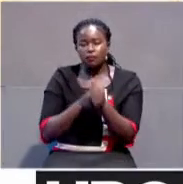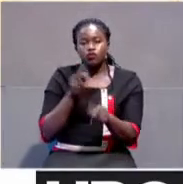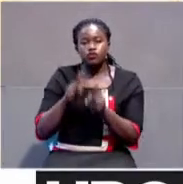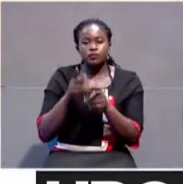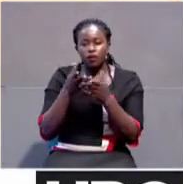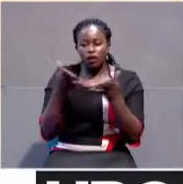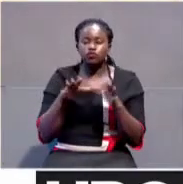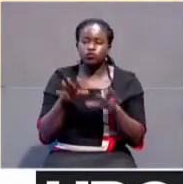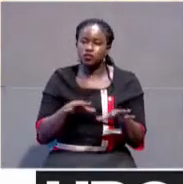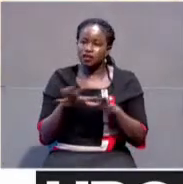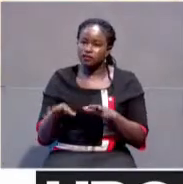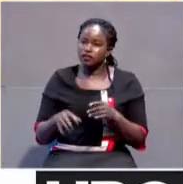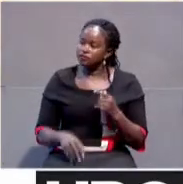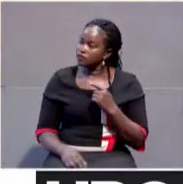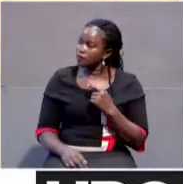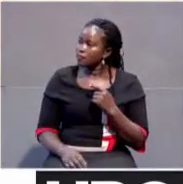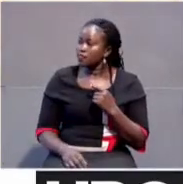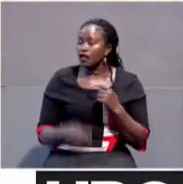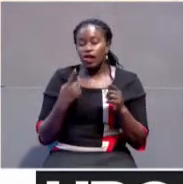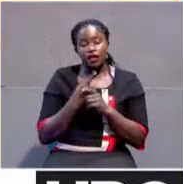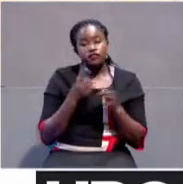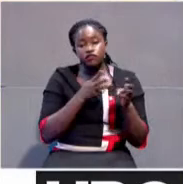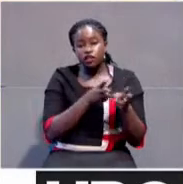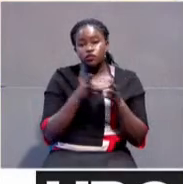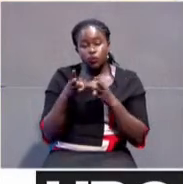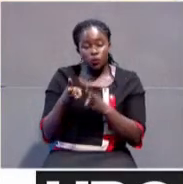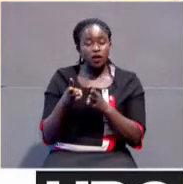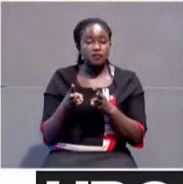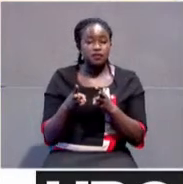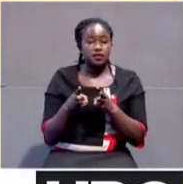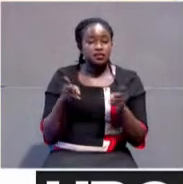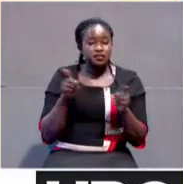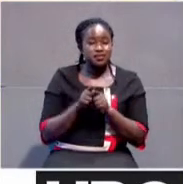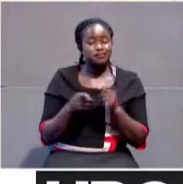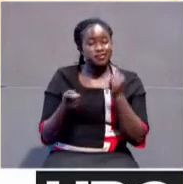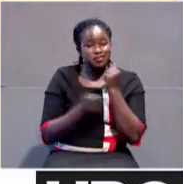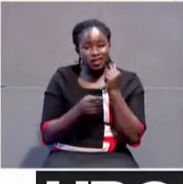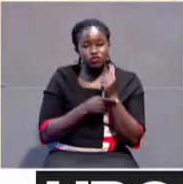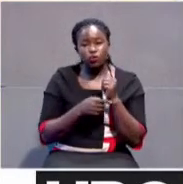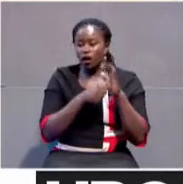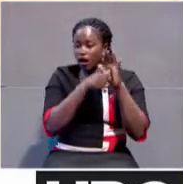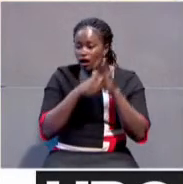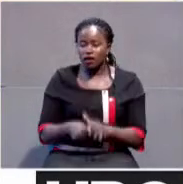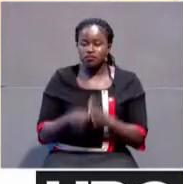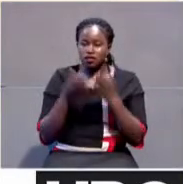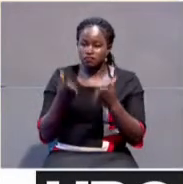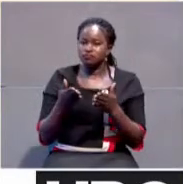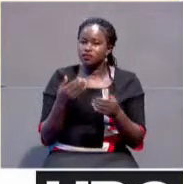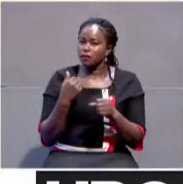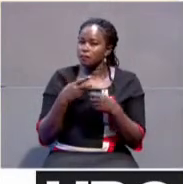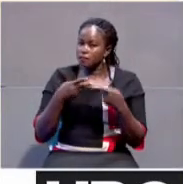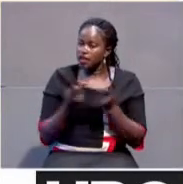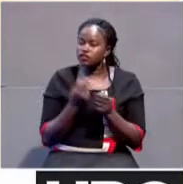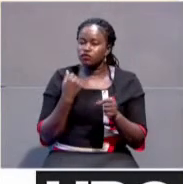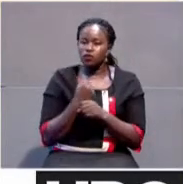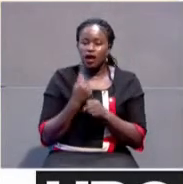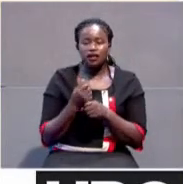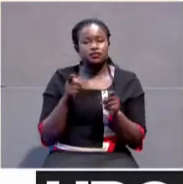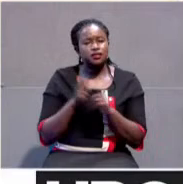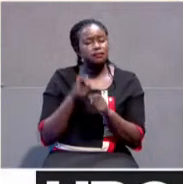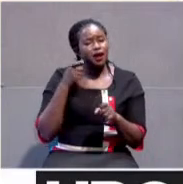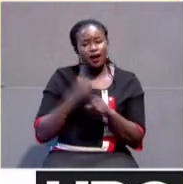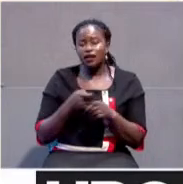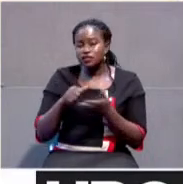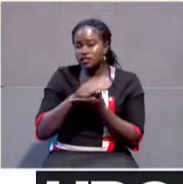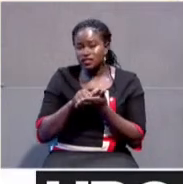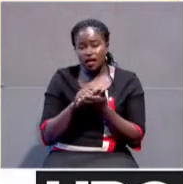One of the dimensions in which it manifests is through sexual harassment in the workplace. And because of its complex nature, it's